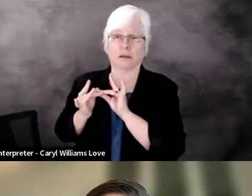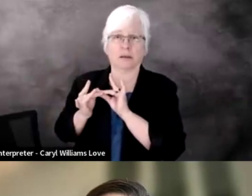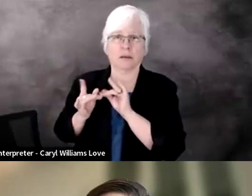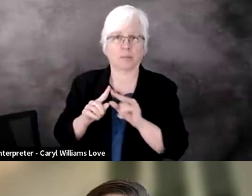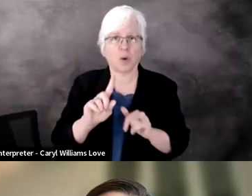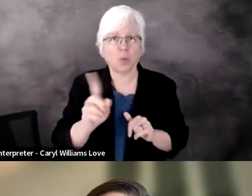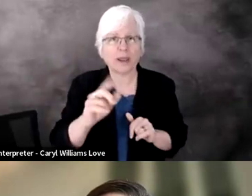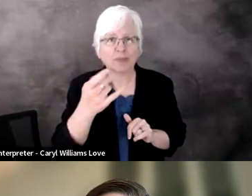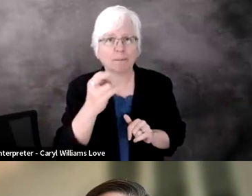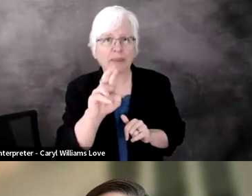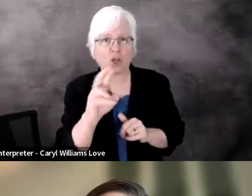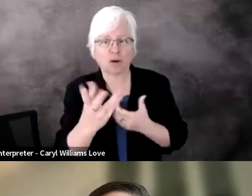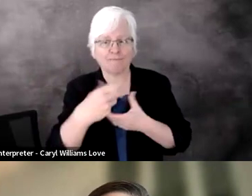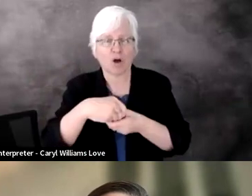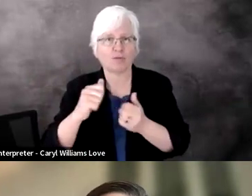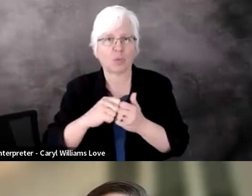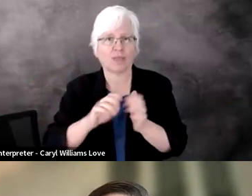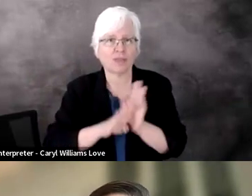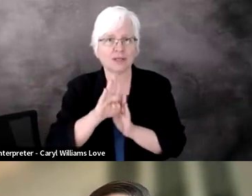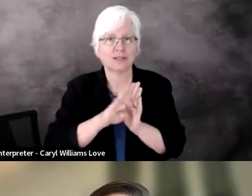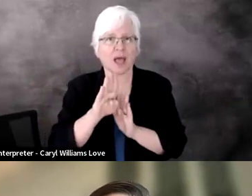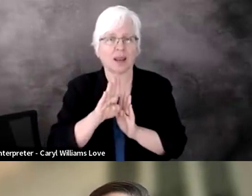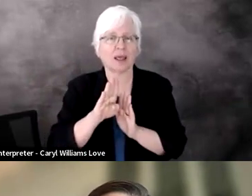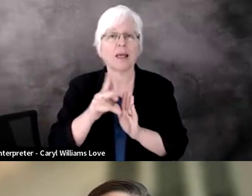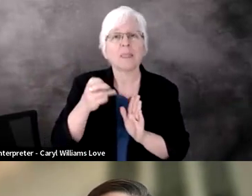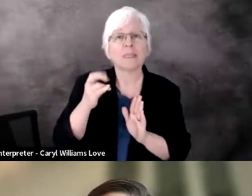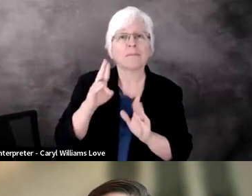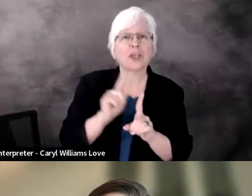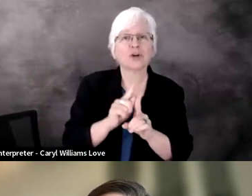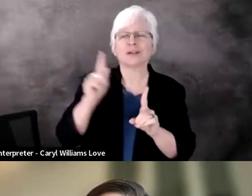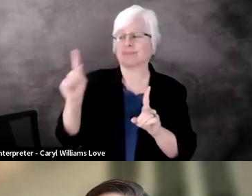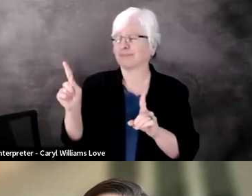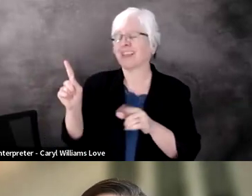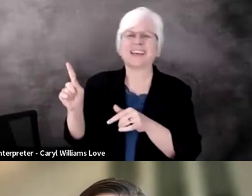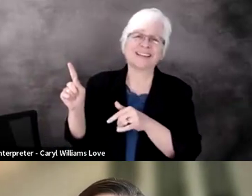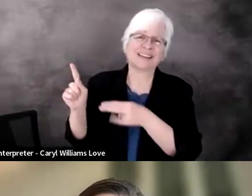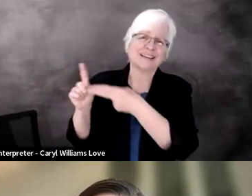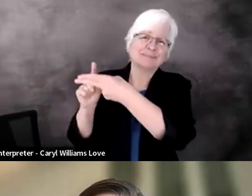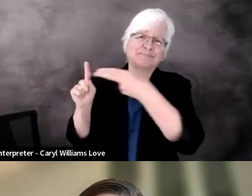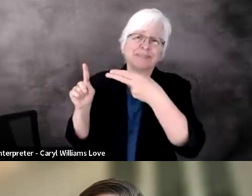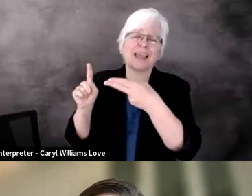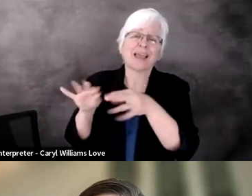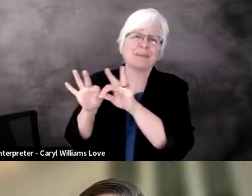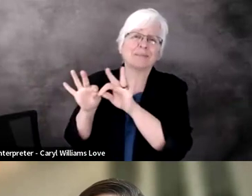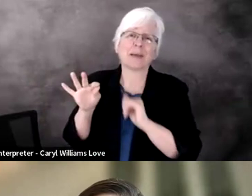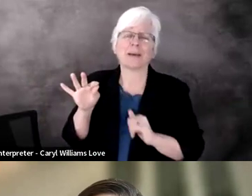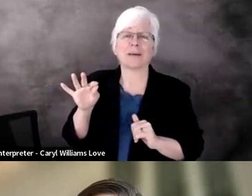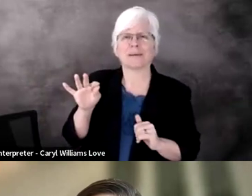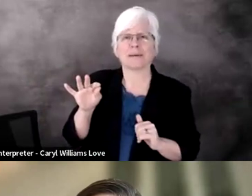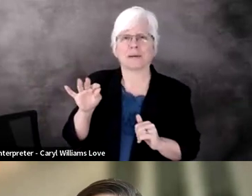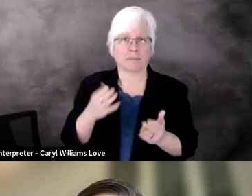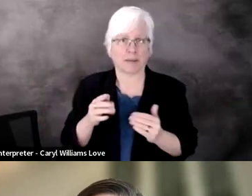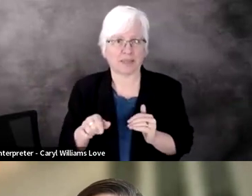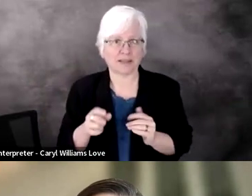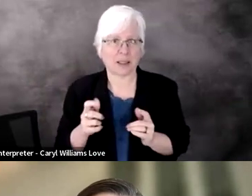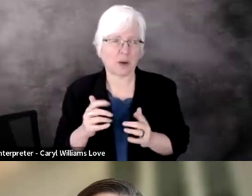mechanism. They're just like kind of on the peripheral, they matter, but they, this might be a little heavy lifting for you there, Michael.